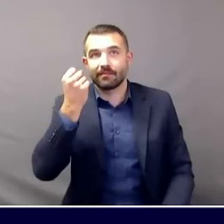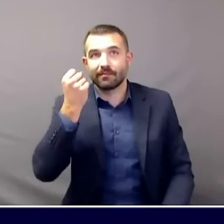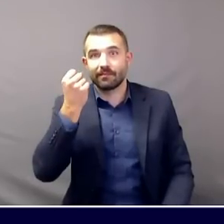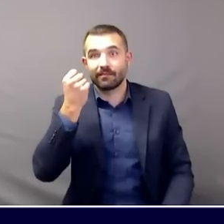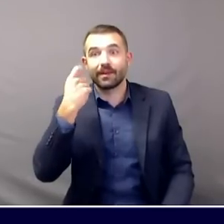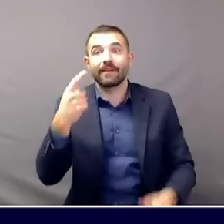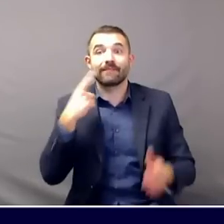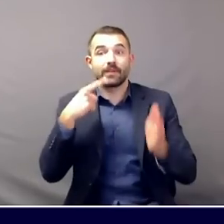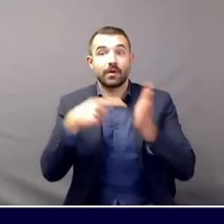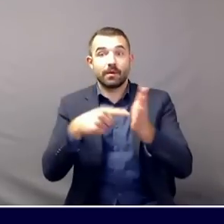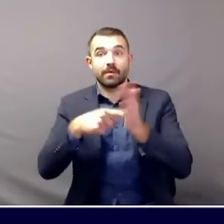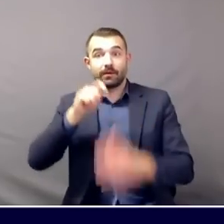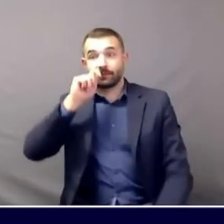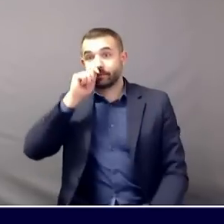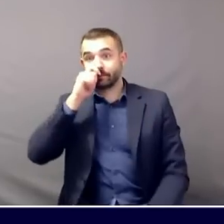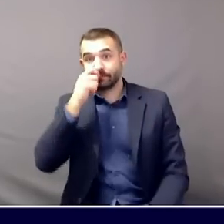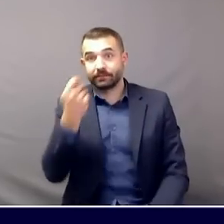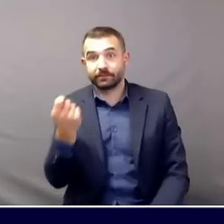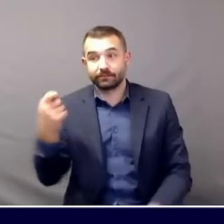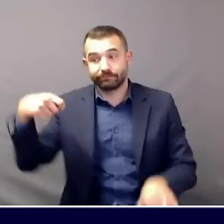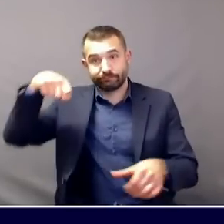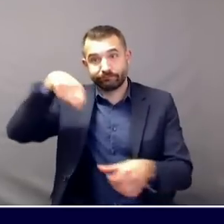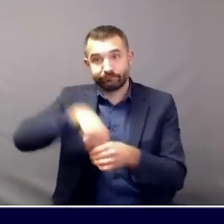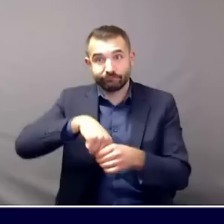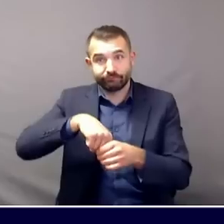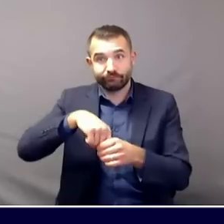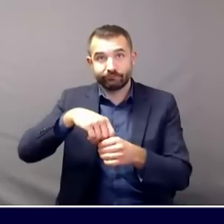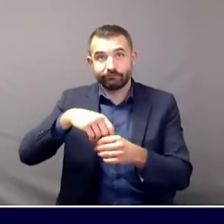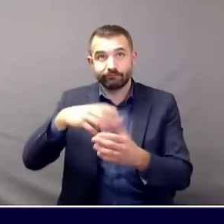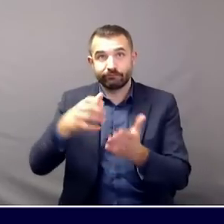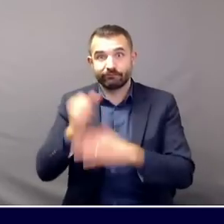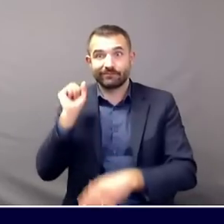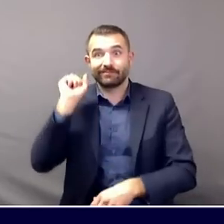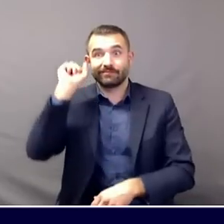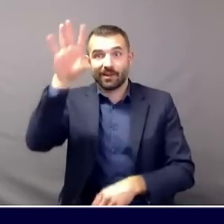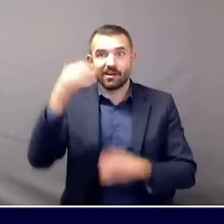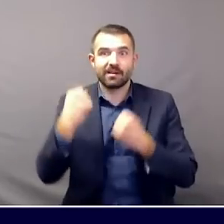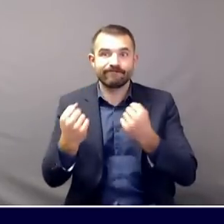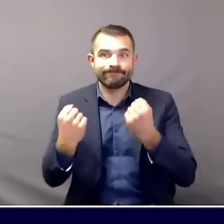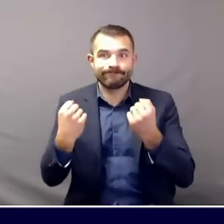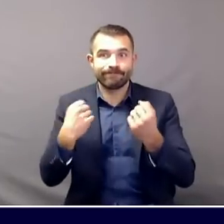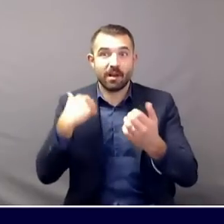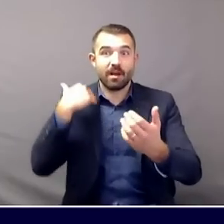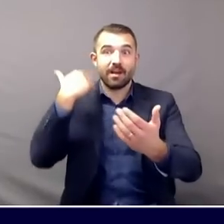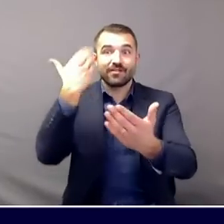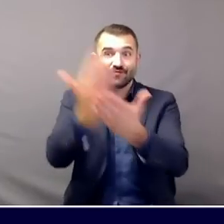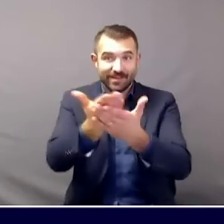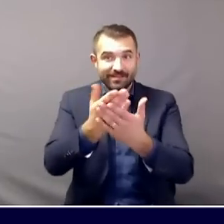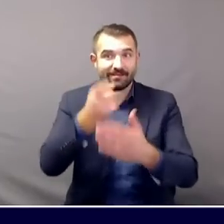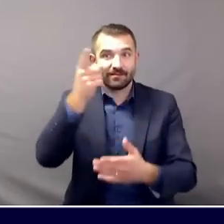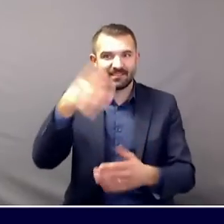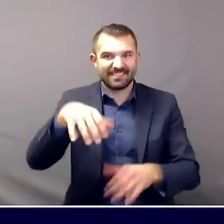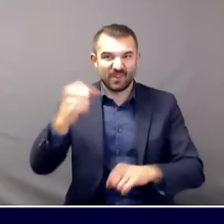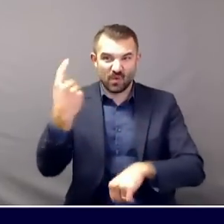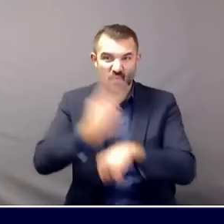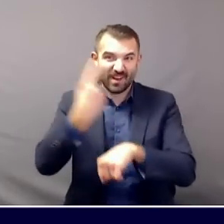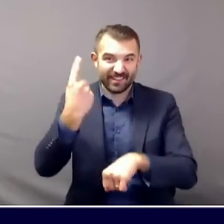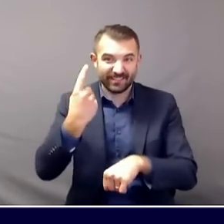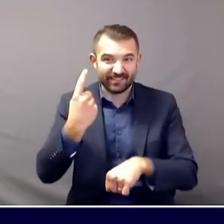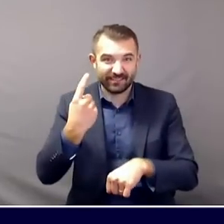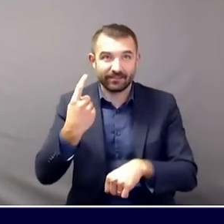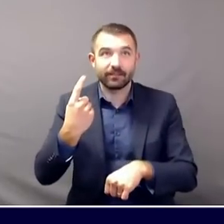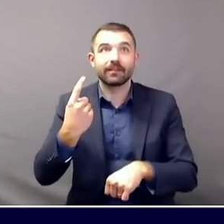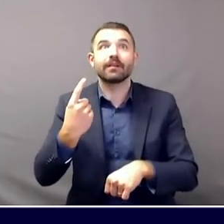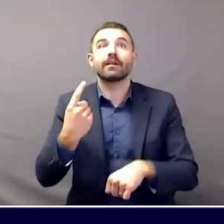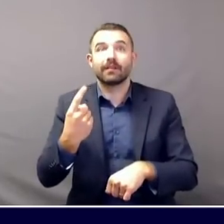laboratory. That can add a day. That's not something, sadly, that's within our control though. It can also take time for the provider who ordered